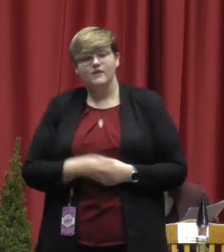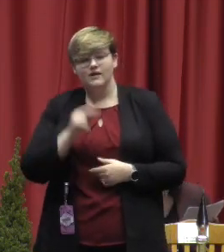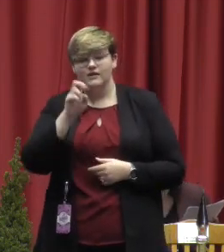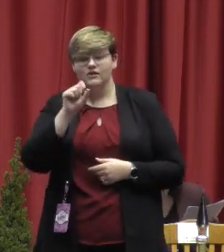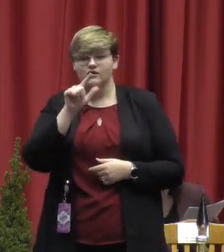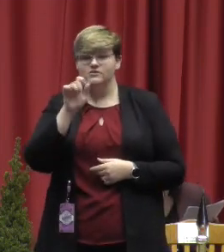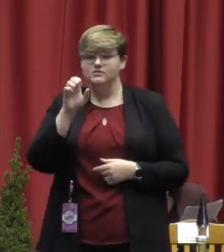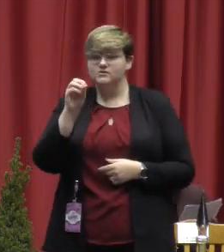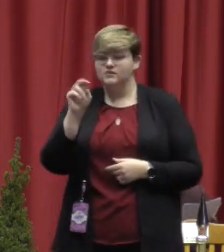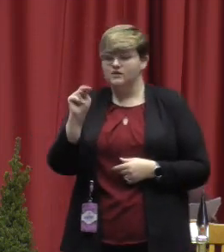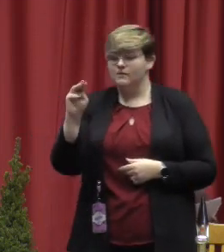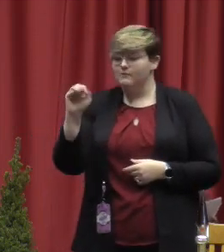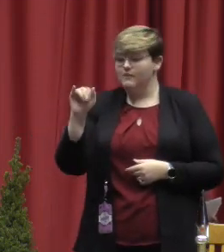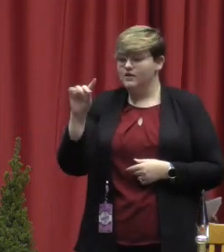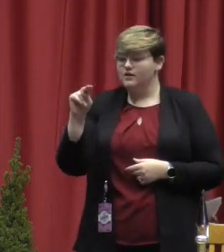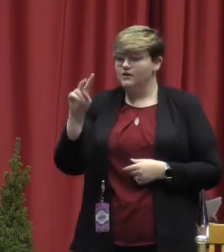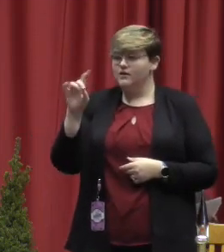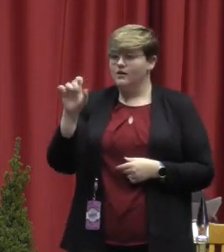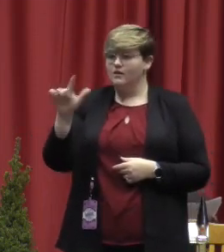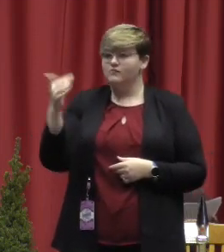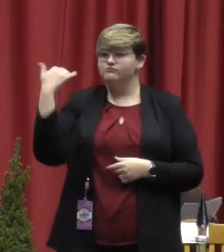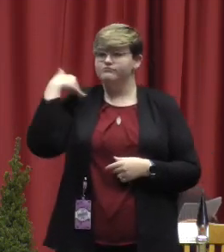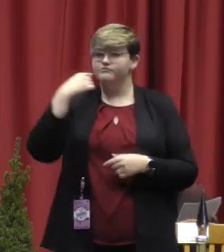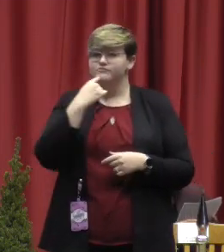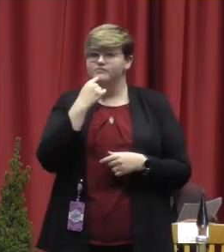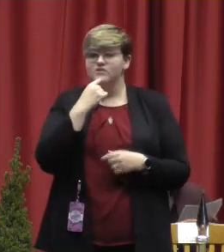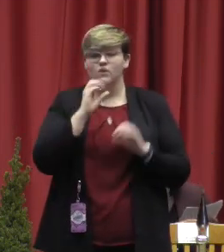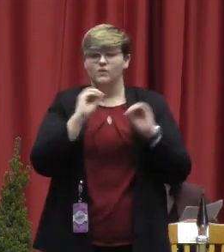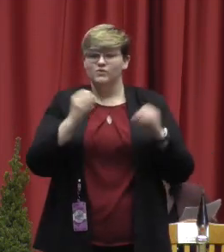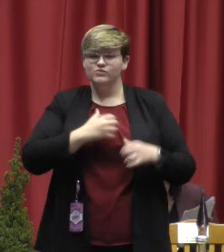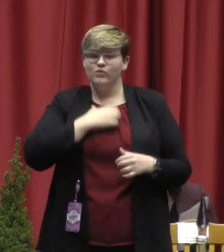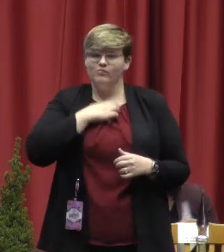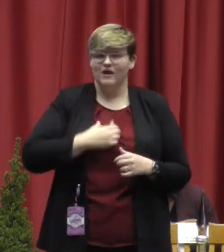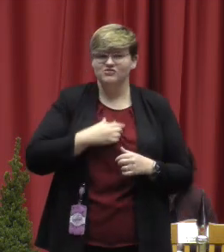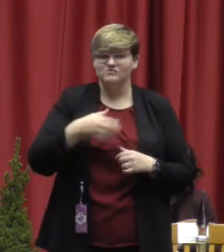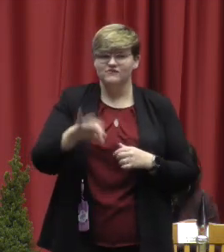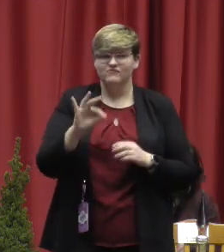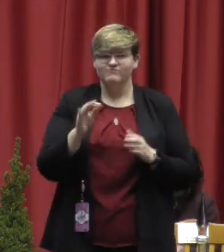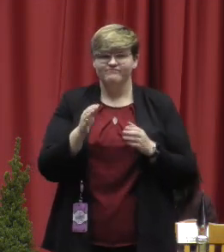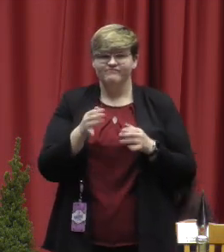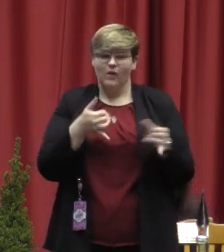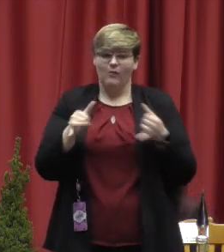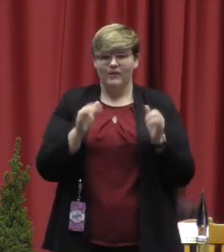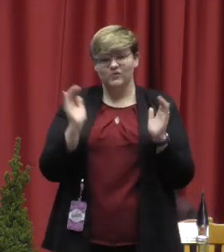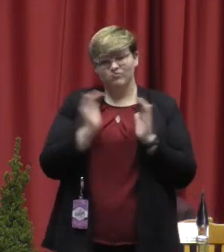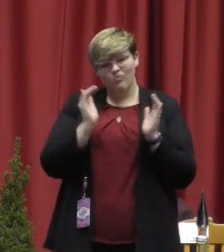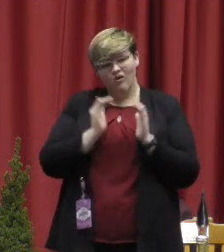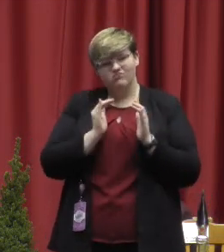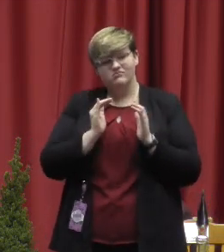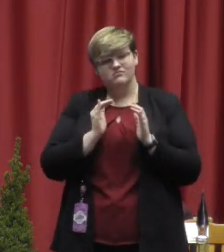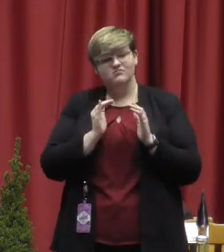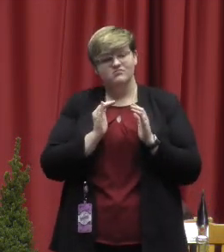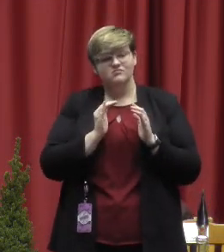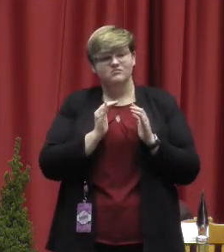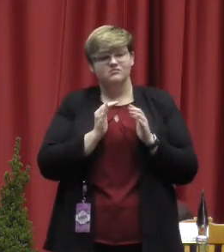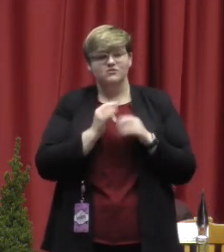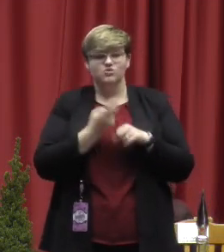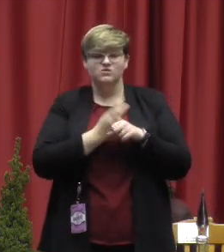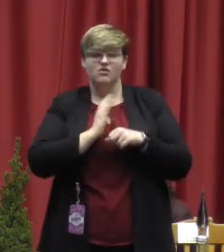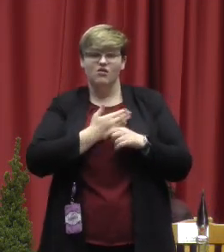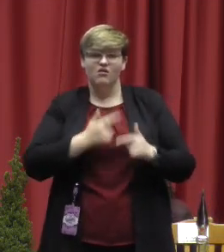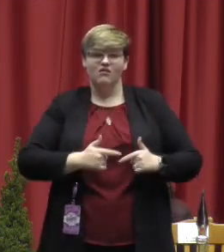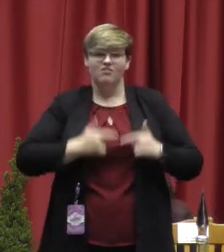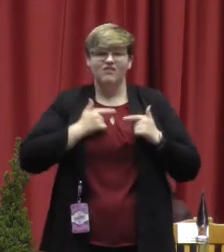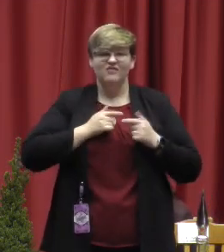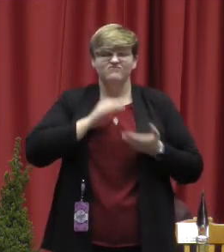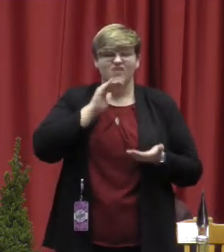said, there's no passion to be found playing small and settling for a life less than one that you're capable of